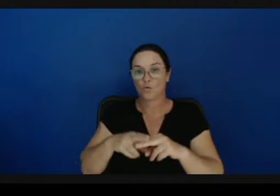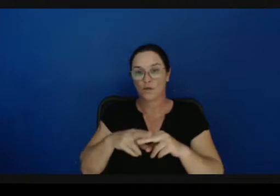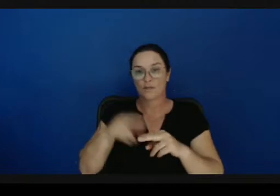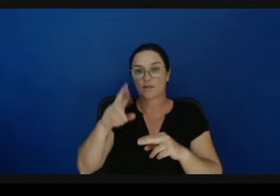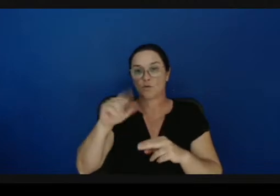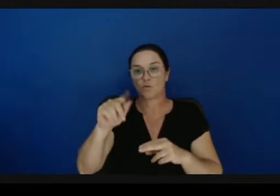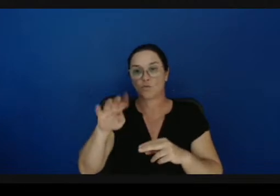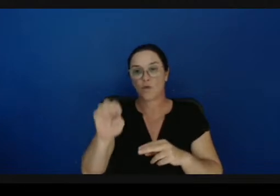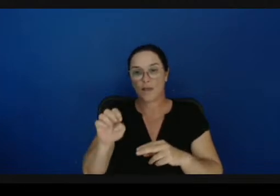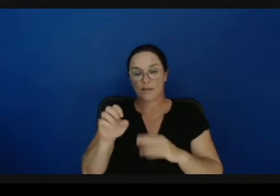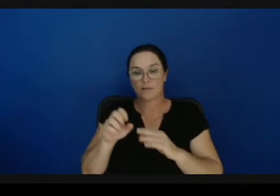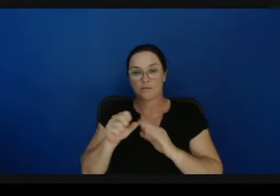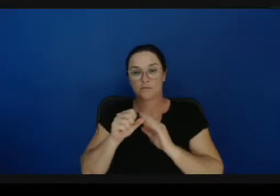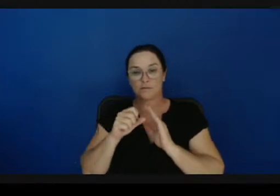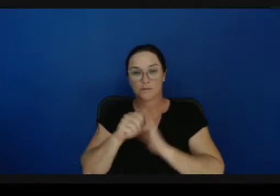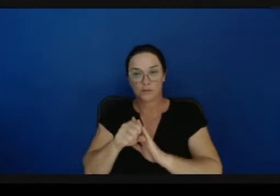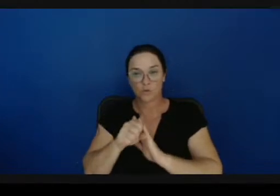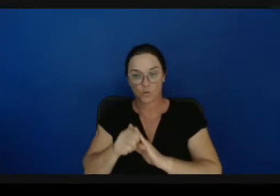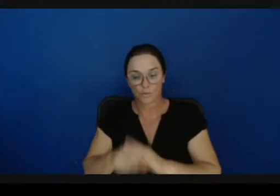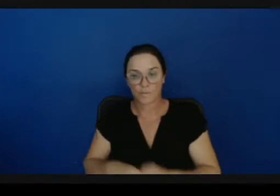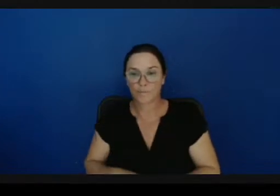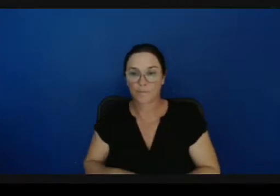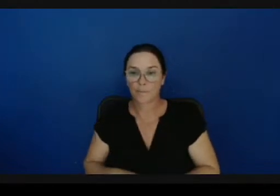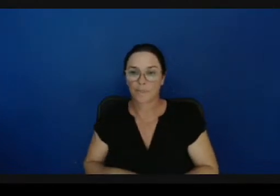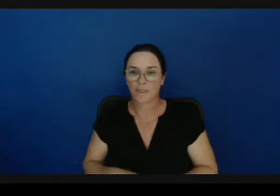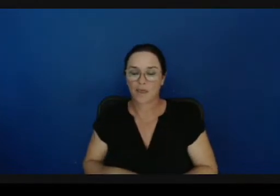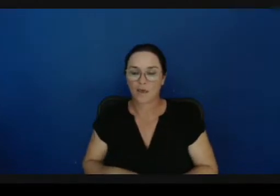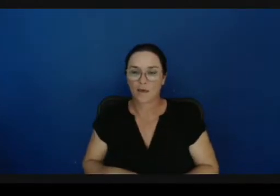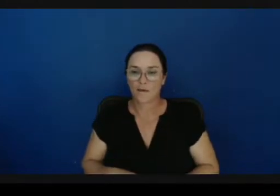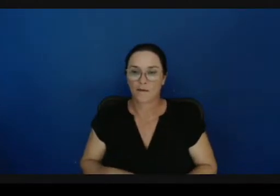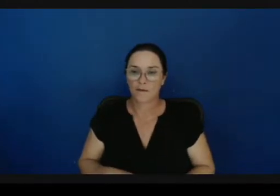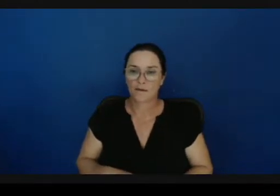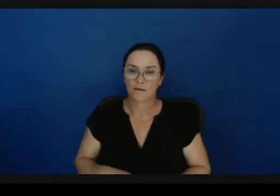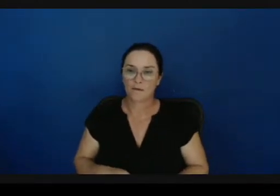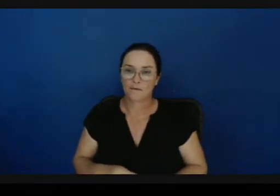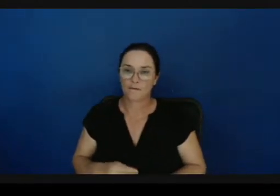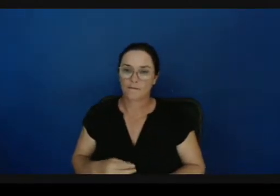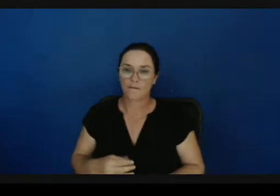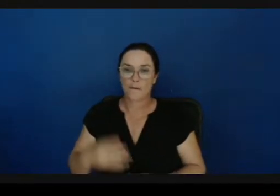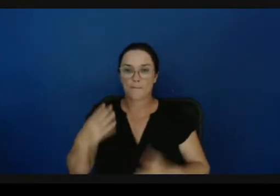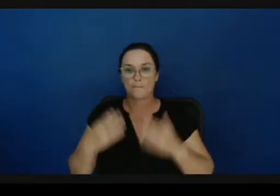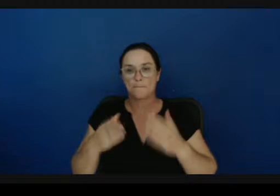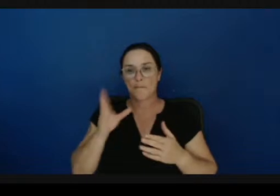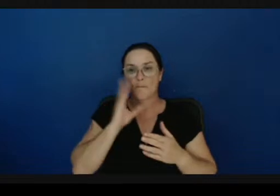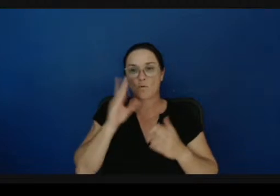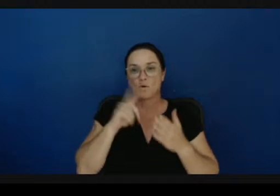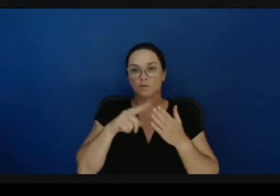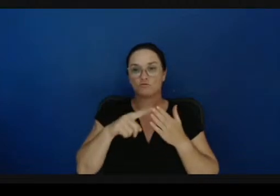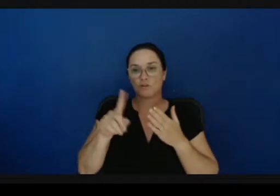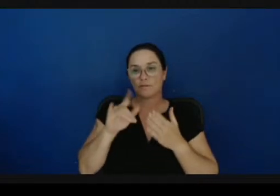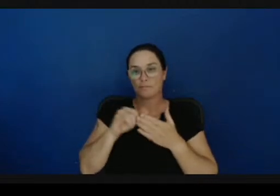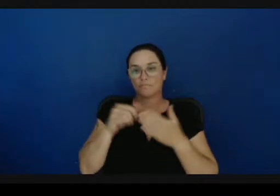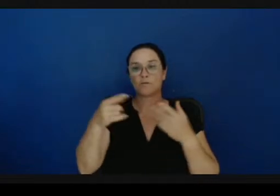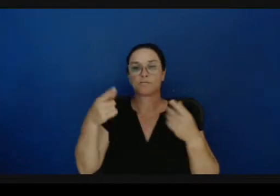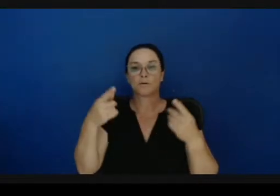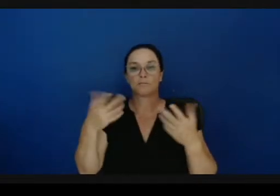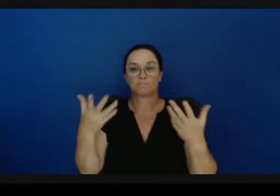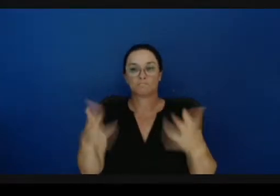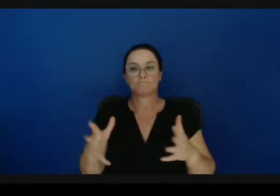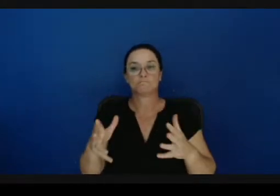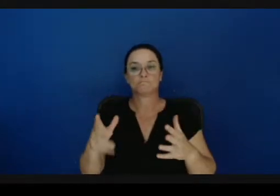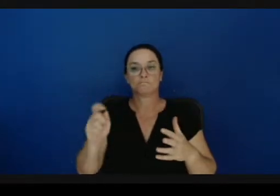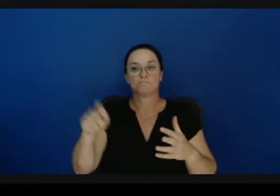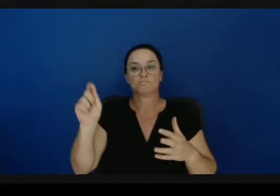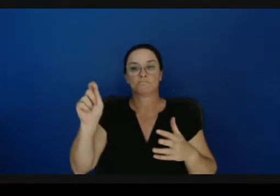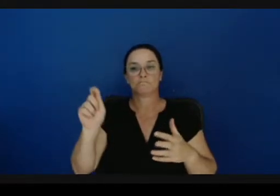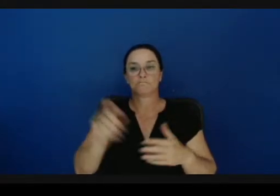the tilt meter move again, that would possibly check this box right here already. So perhaps